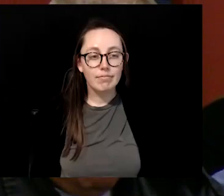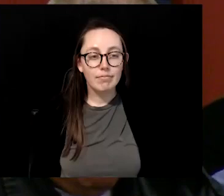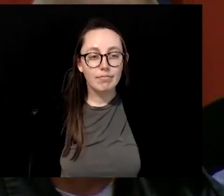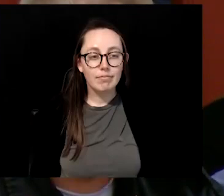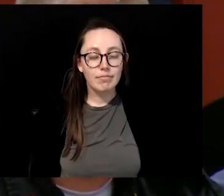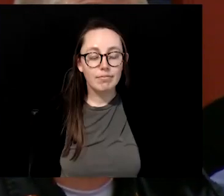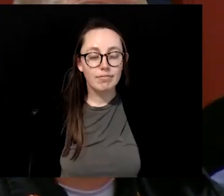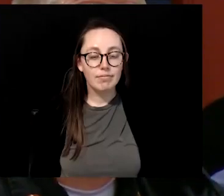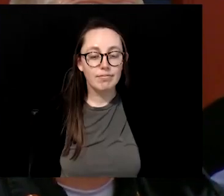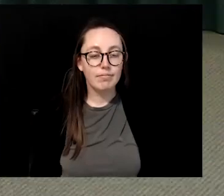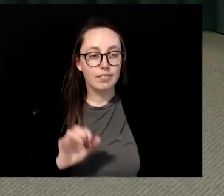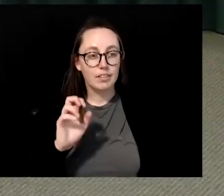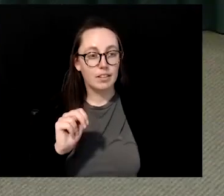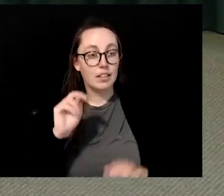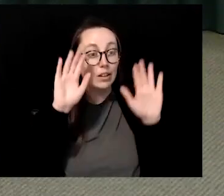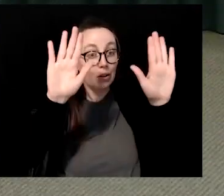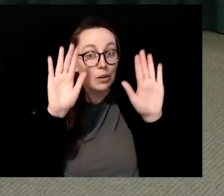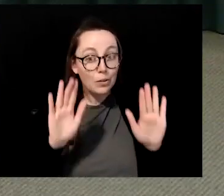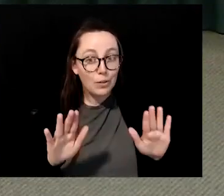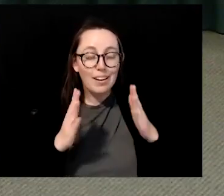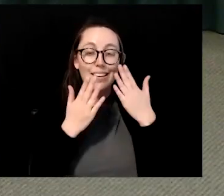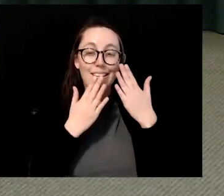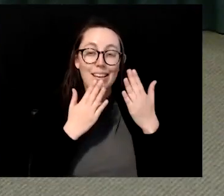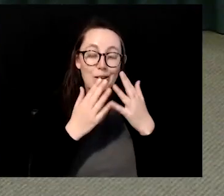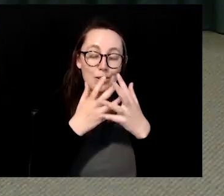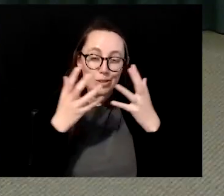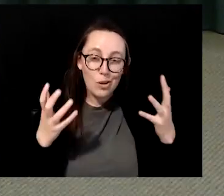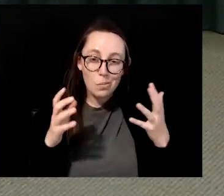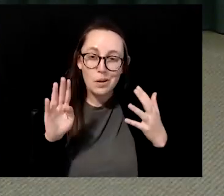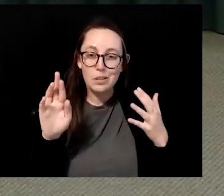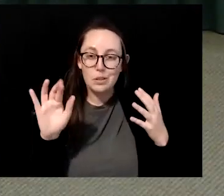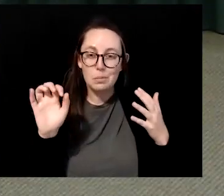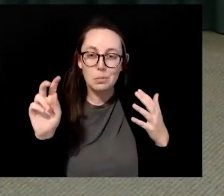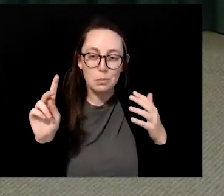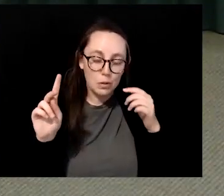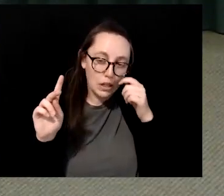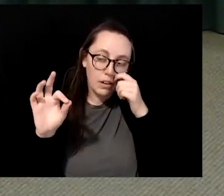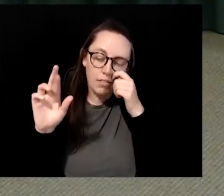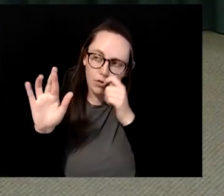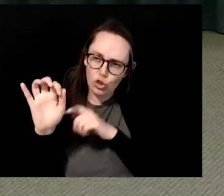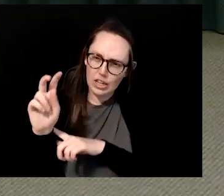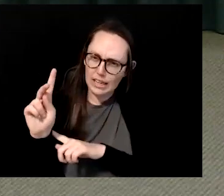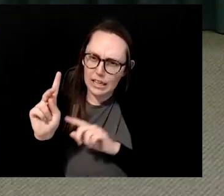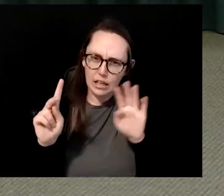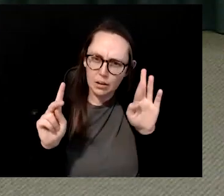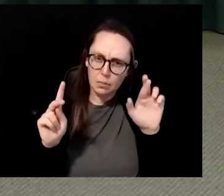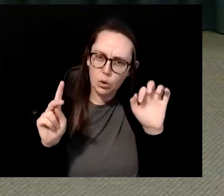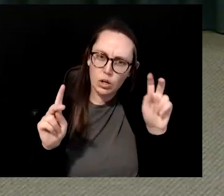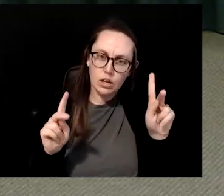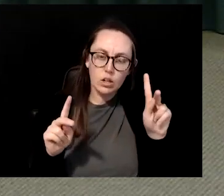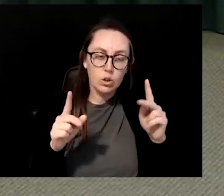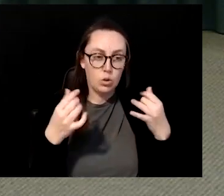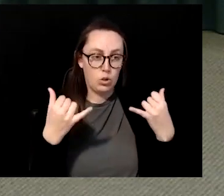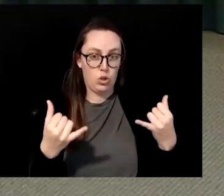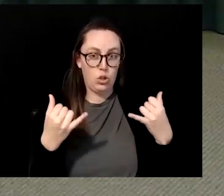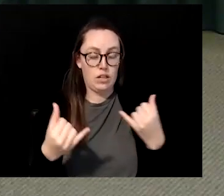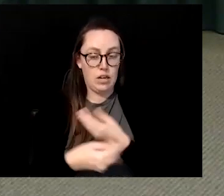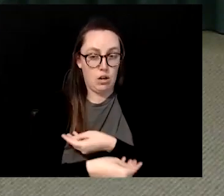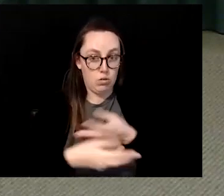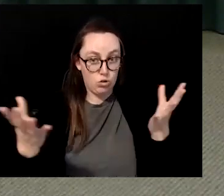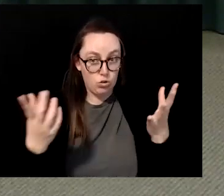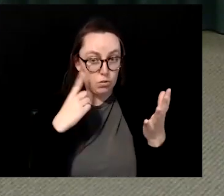great thank you very much Rick so yeah you are currently um Distributing this for signatures is that